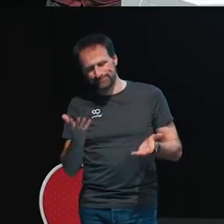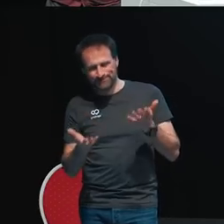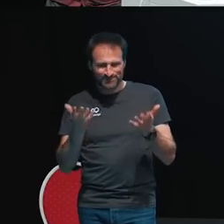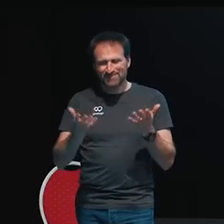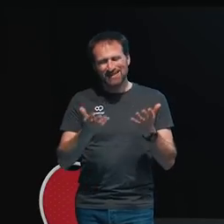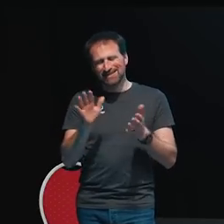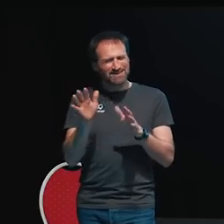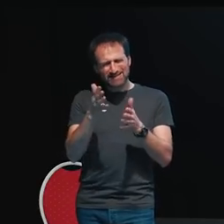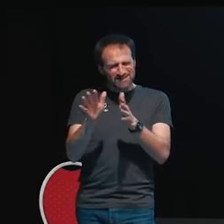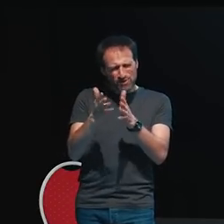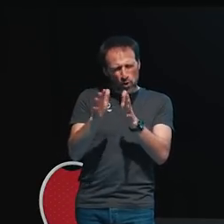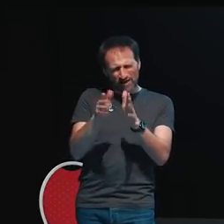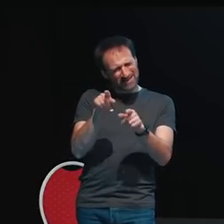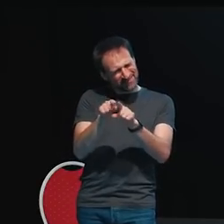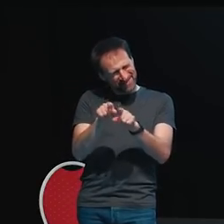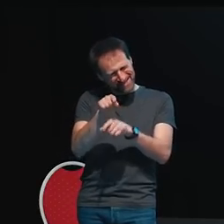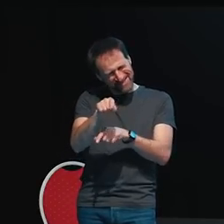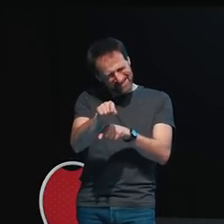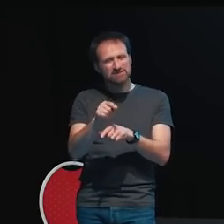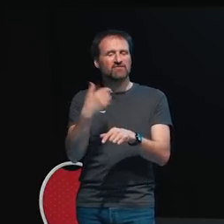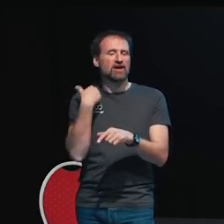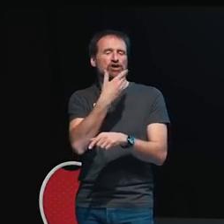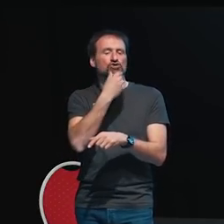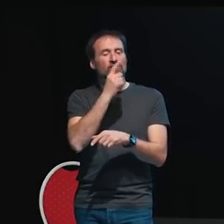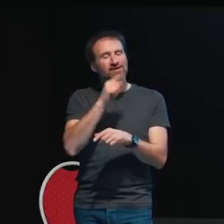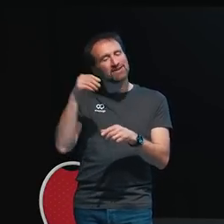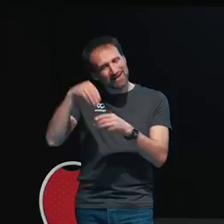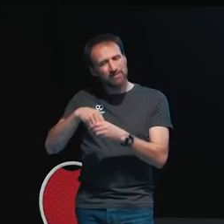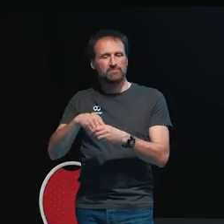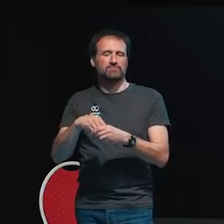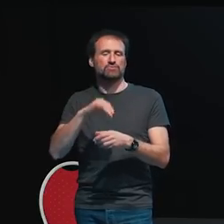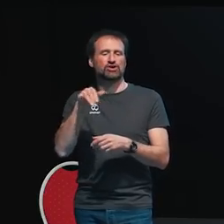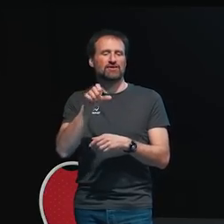that vein would be nice to have in the standard library.